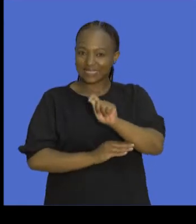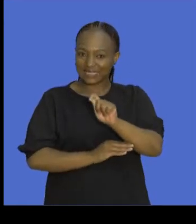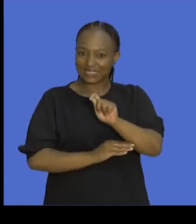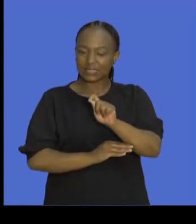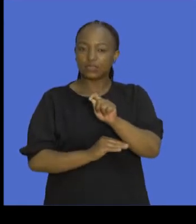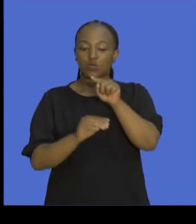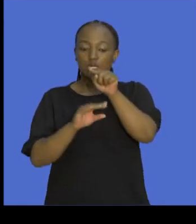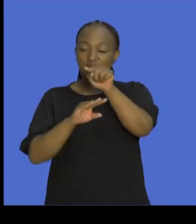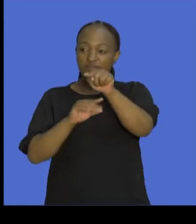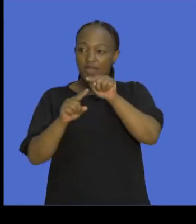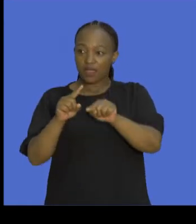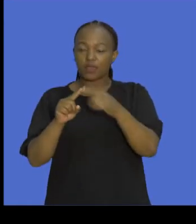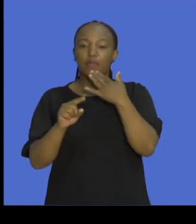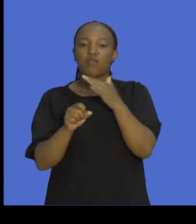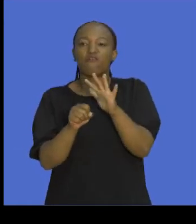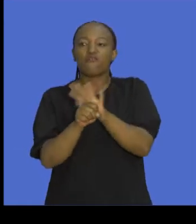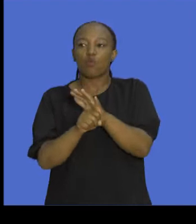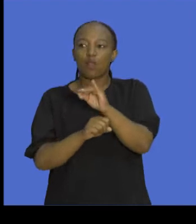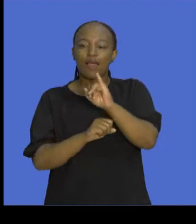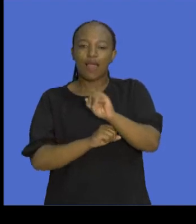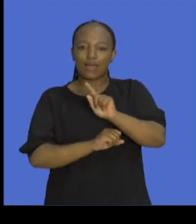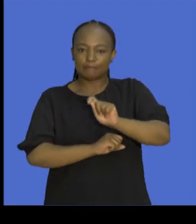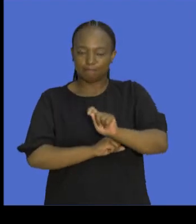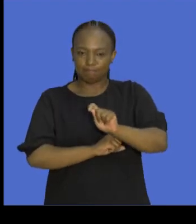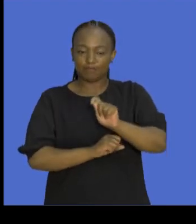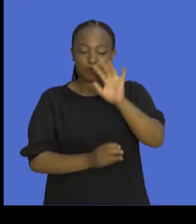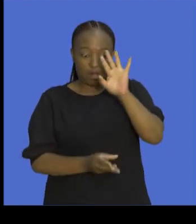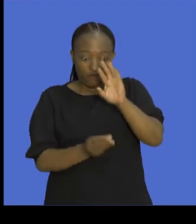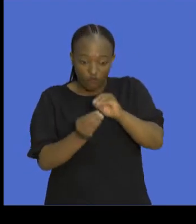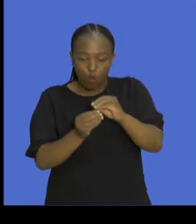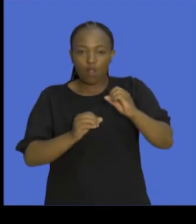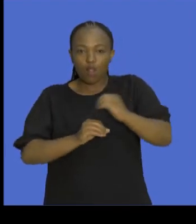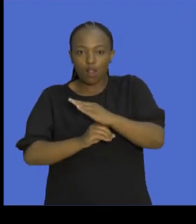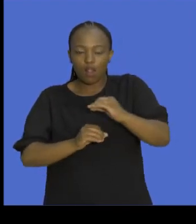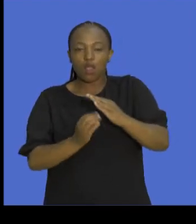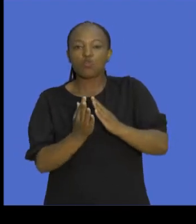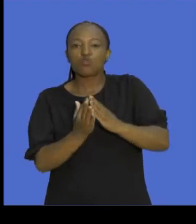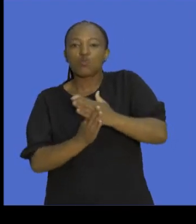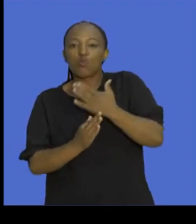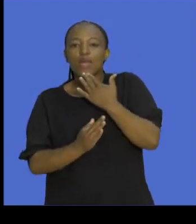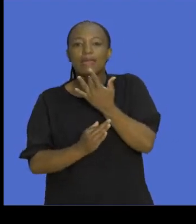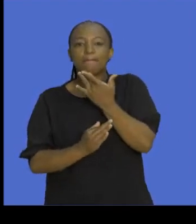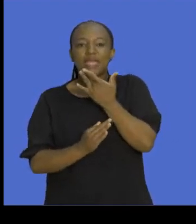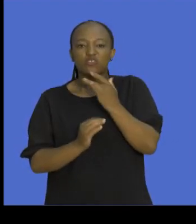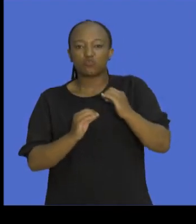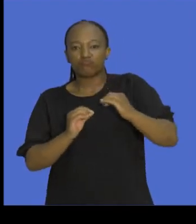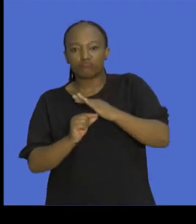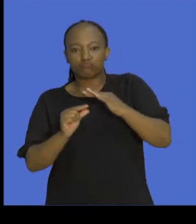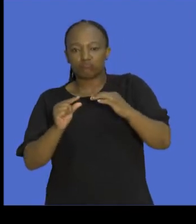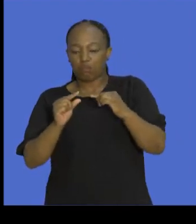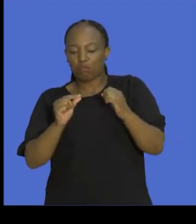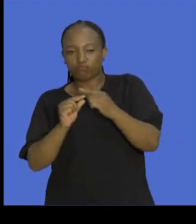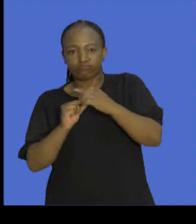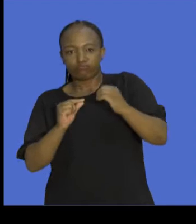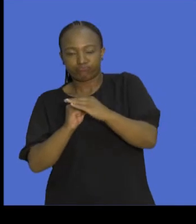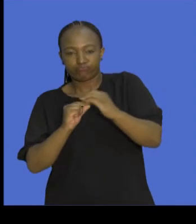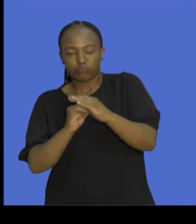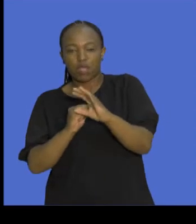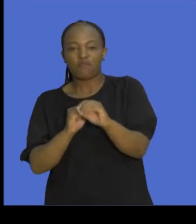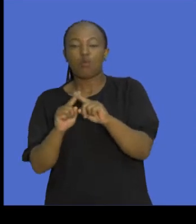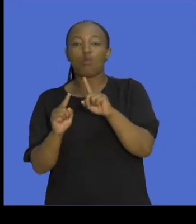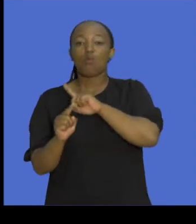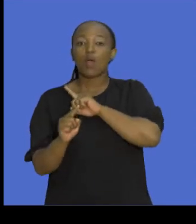the circuit, divided by the total current. So this is the total current that goes through the battery versus the voltage of